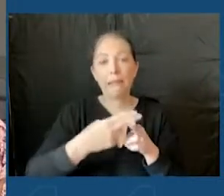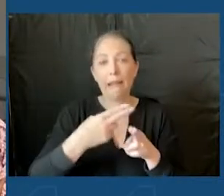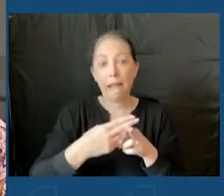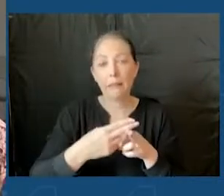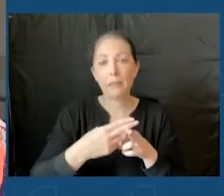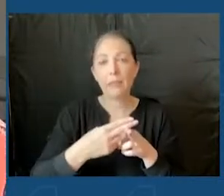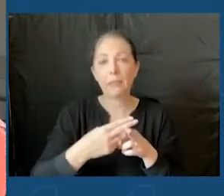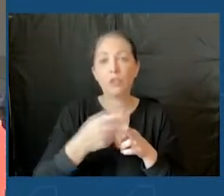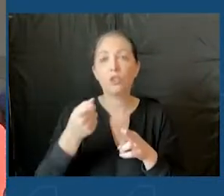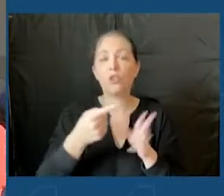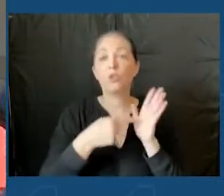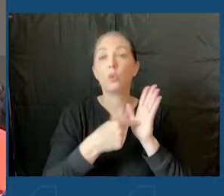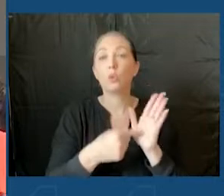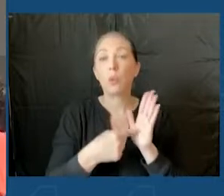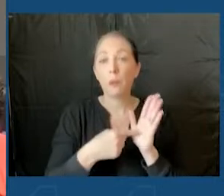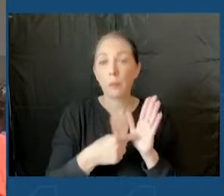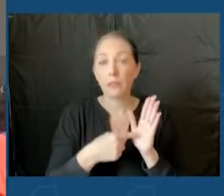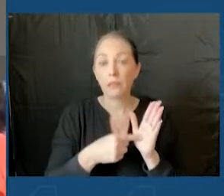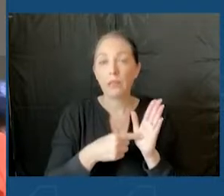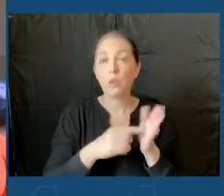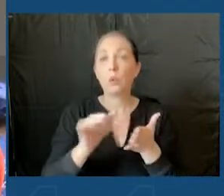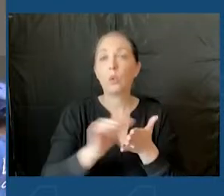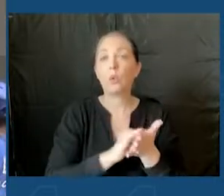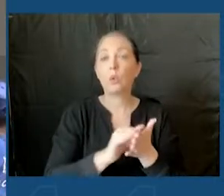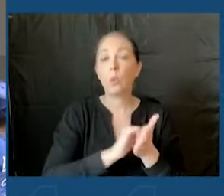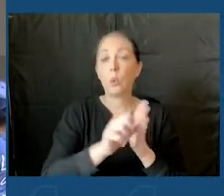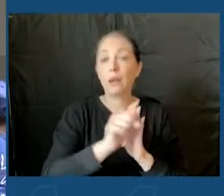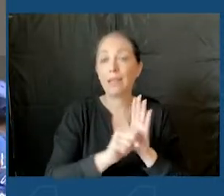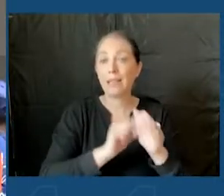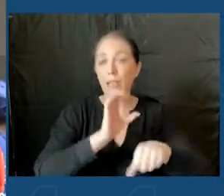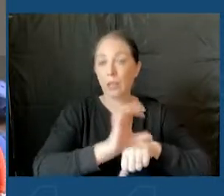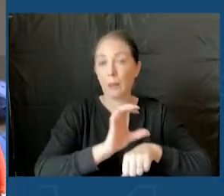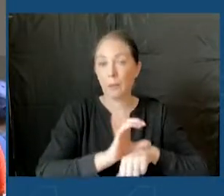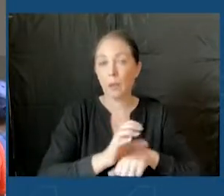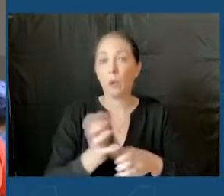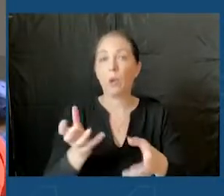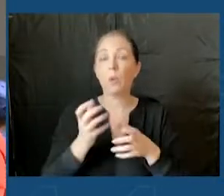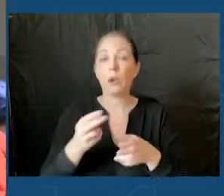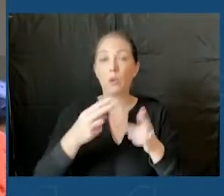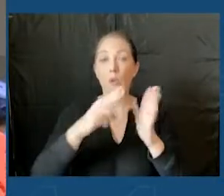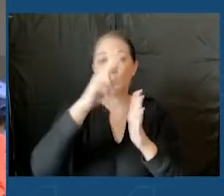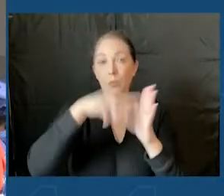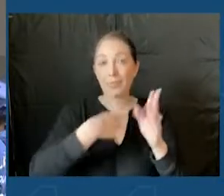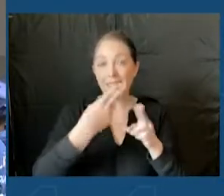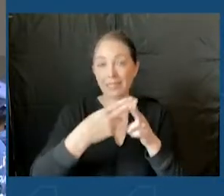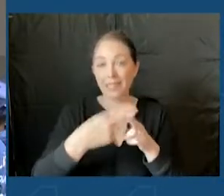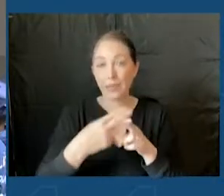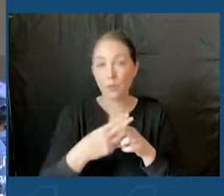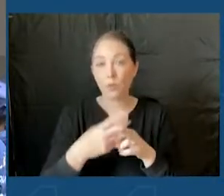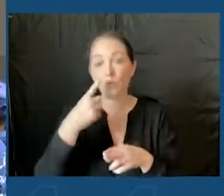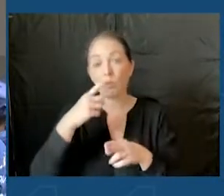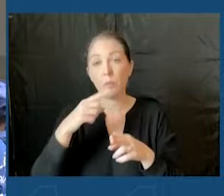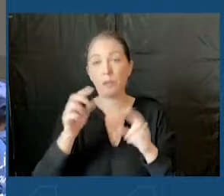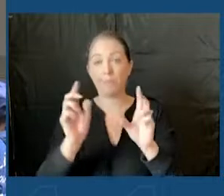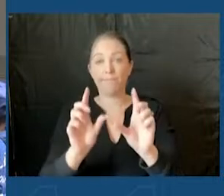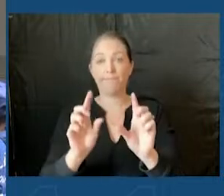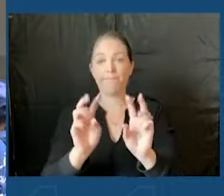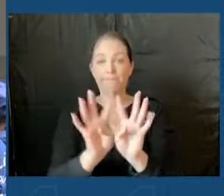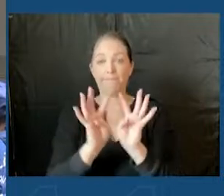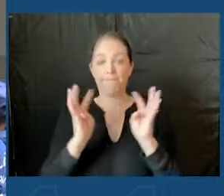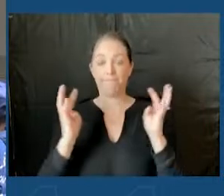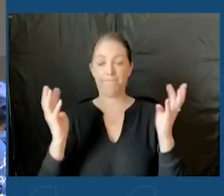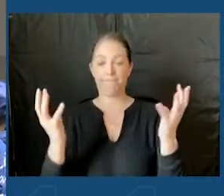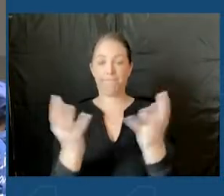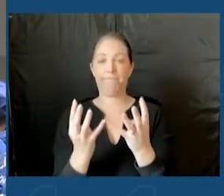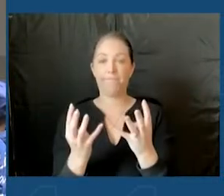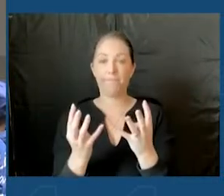York State Chaplaincy, and we want her to read the names as we all, if we can just gather around, just take a ribbon, just hold it, the